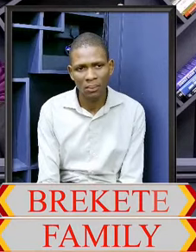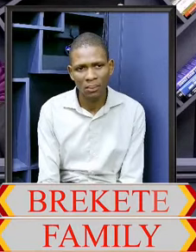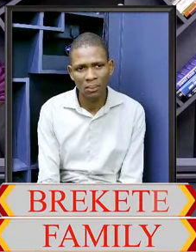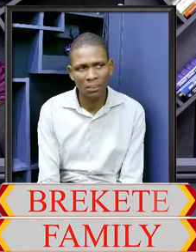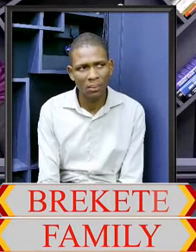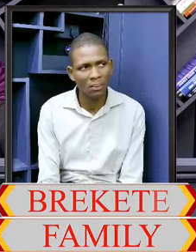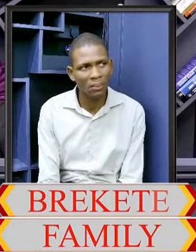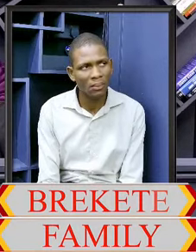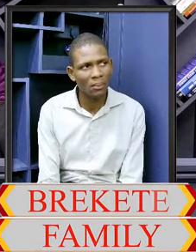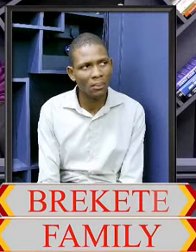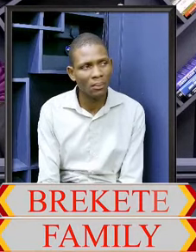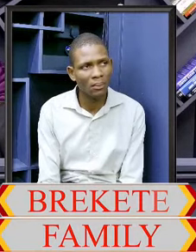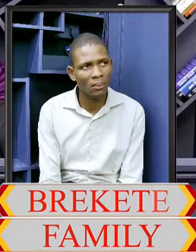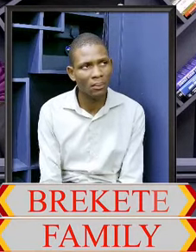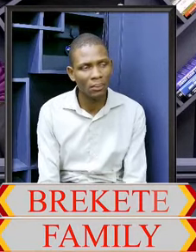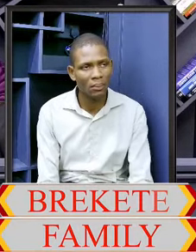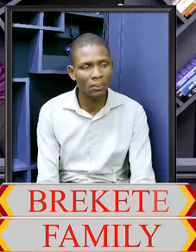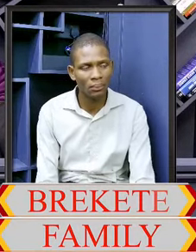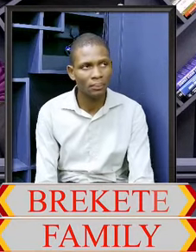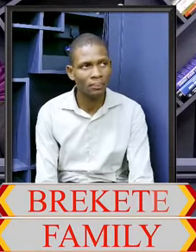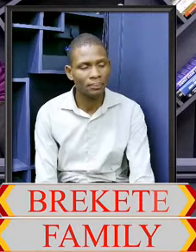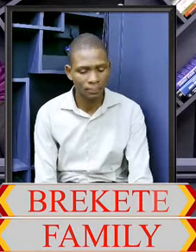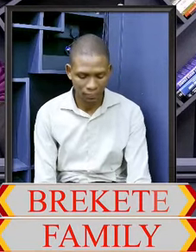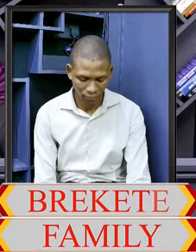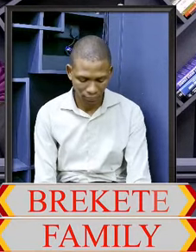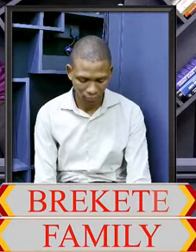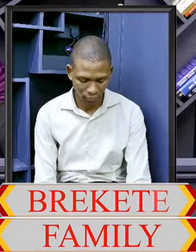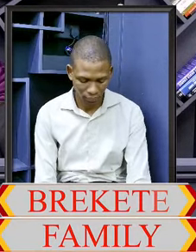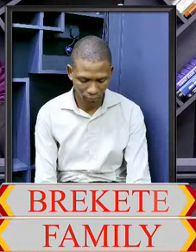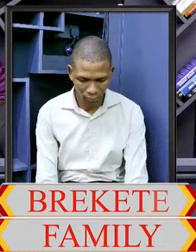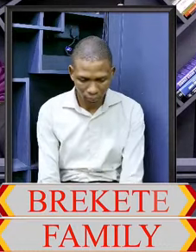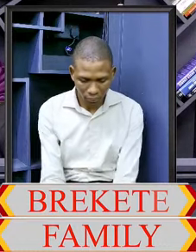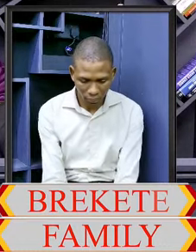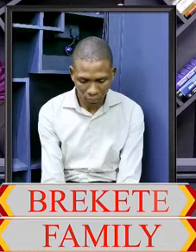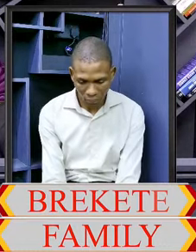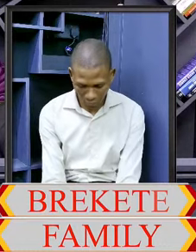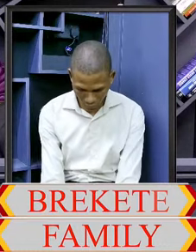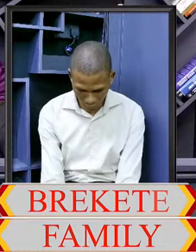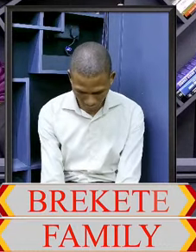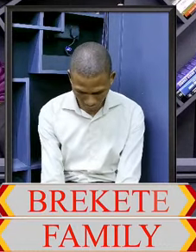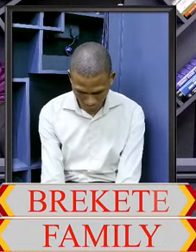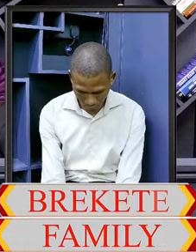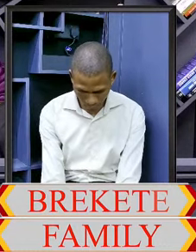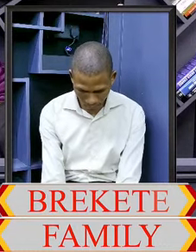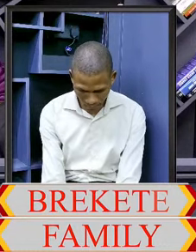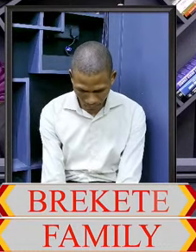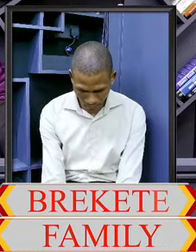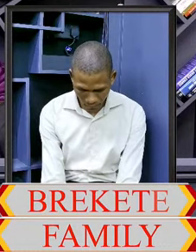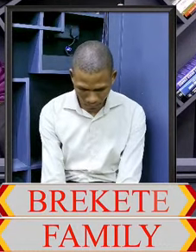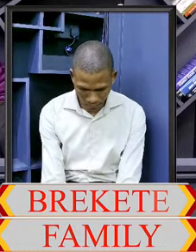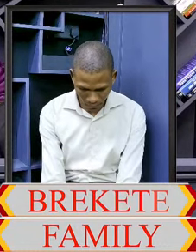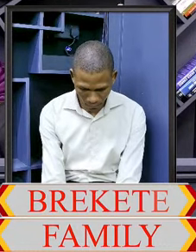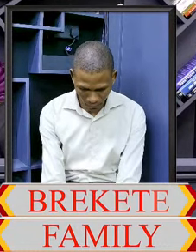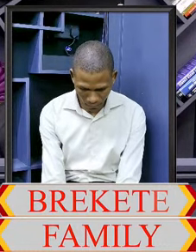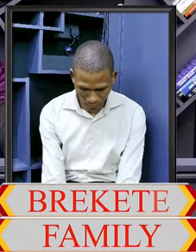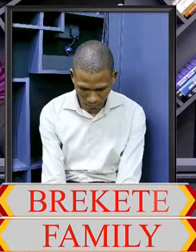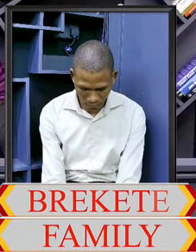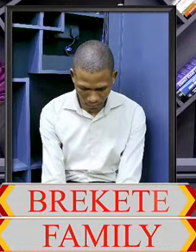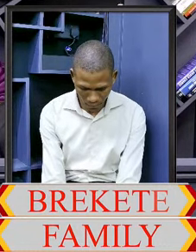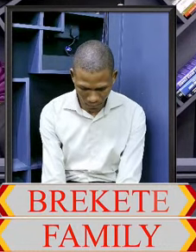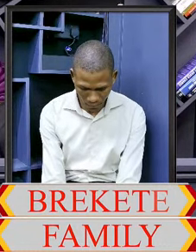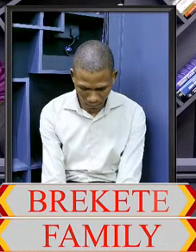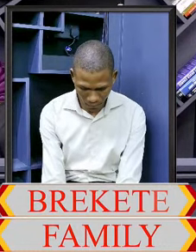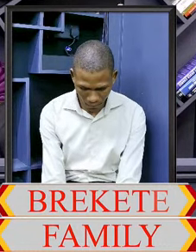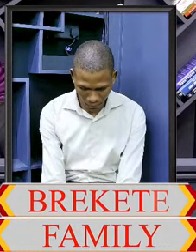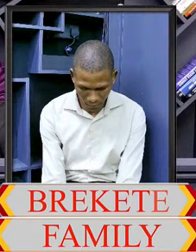be party to demolish the house for them to romance Constitution. Our Constitution stipulates don't ever romance